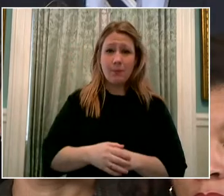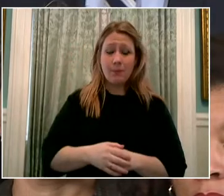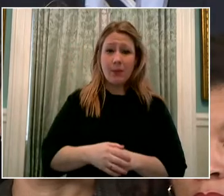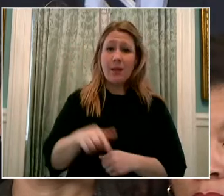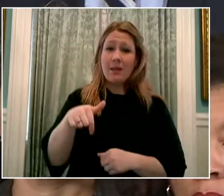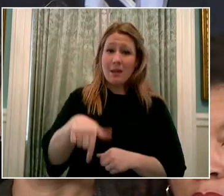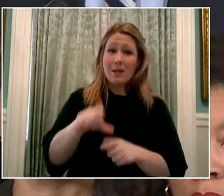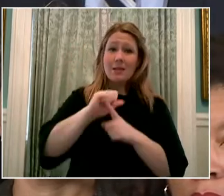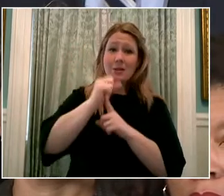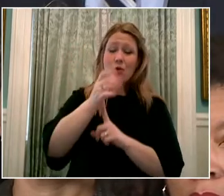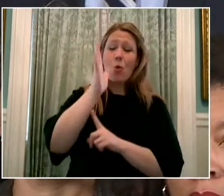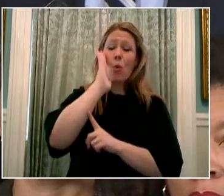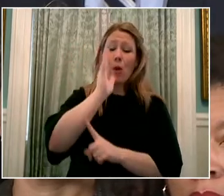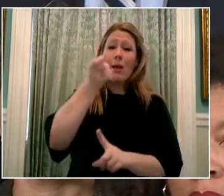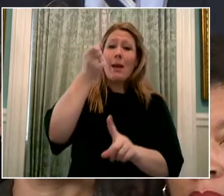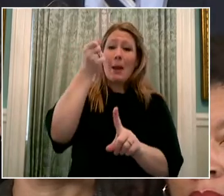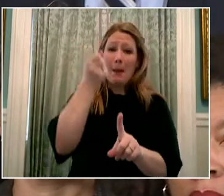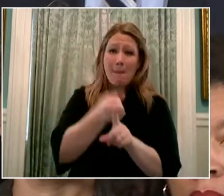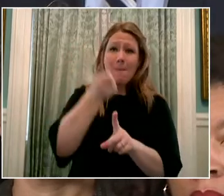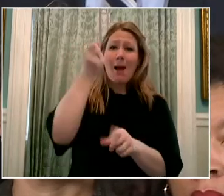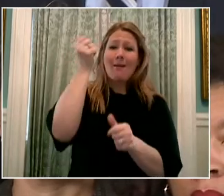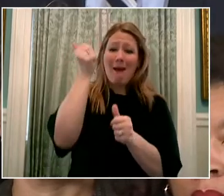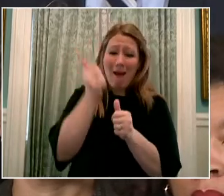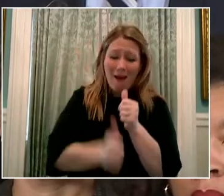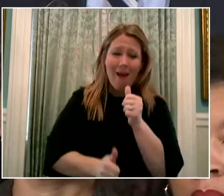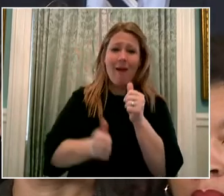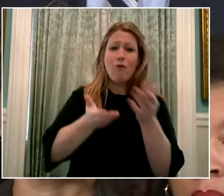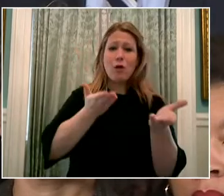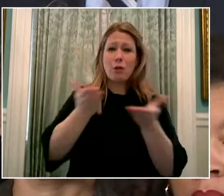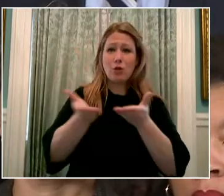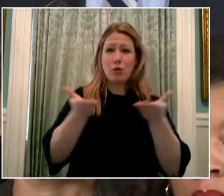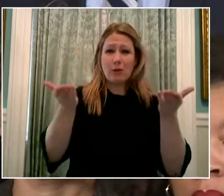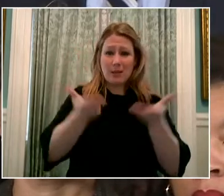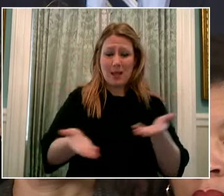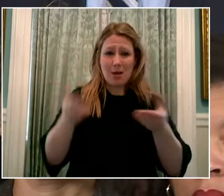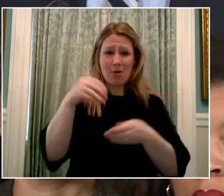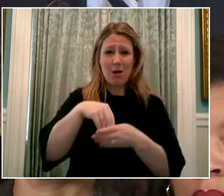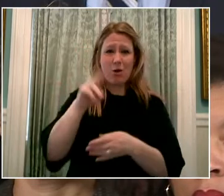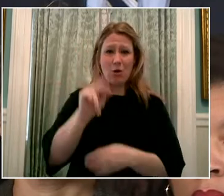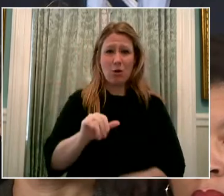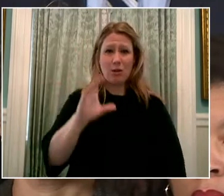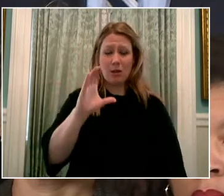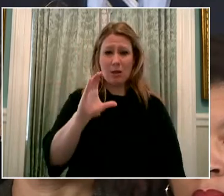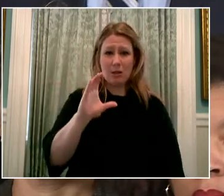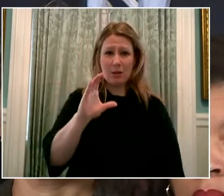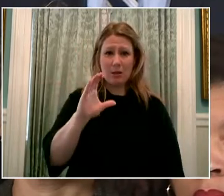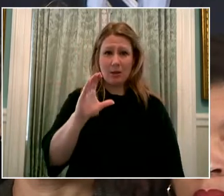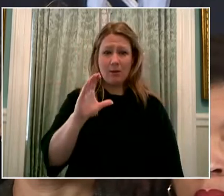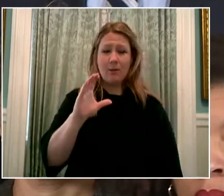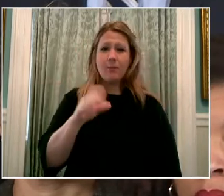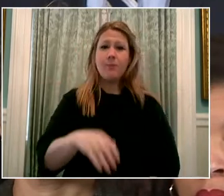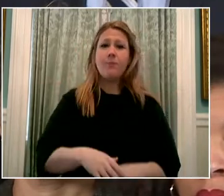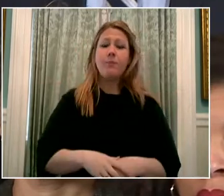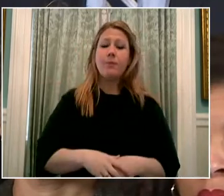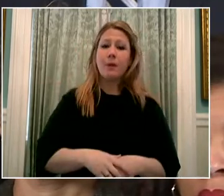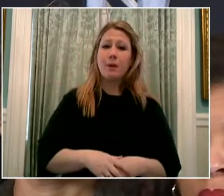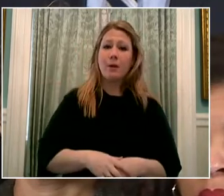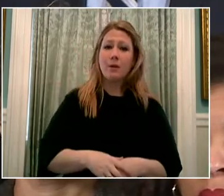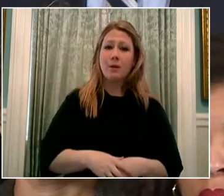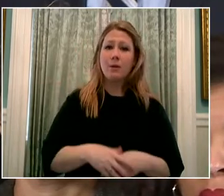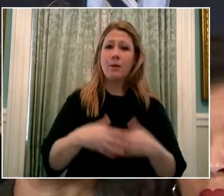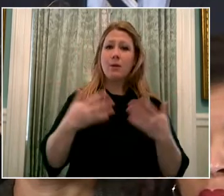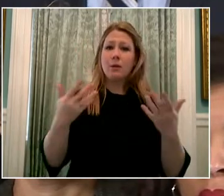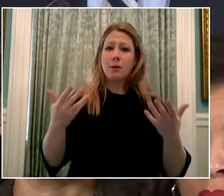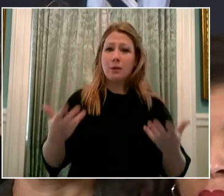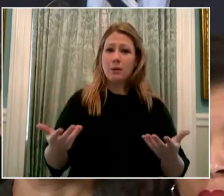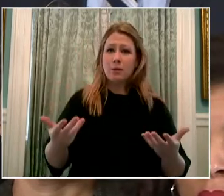isn't every elected official in Washington, D.C., asking the national government, why are you doing